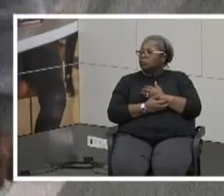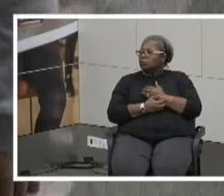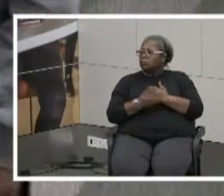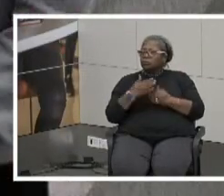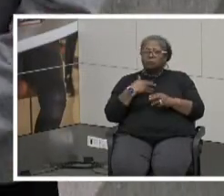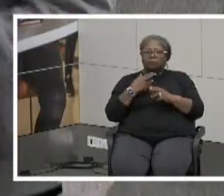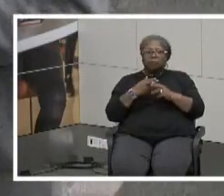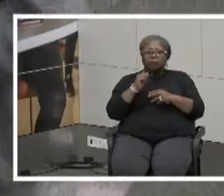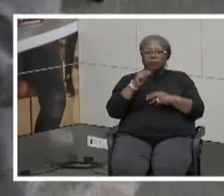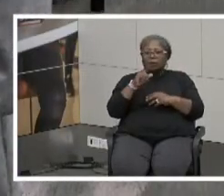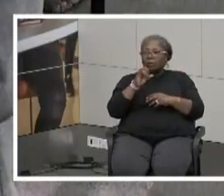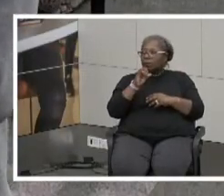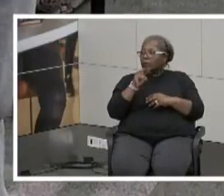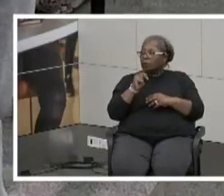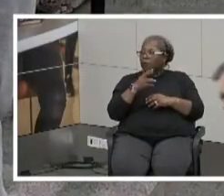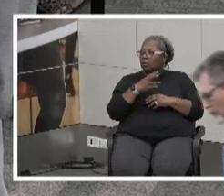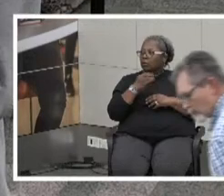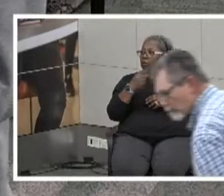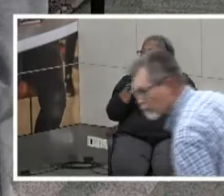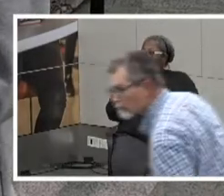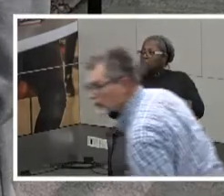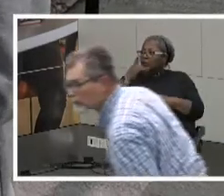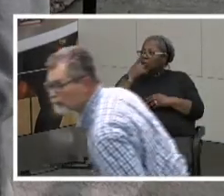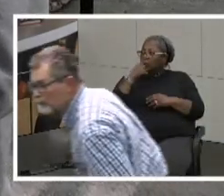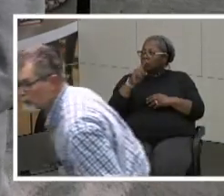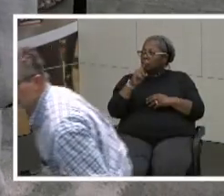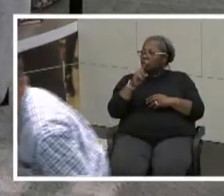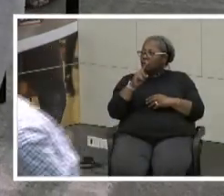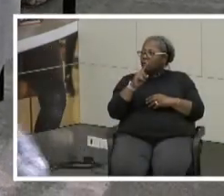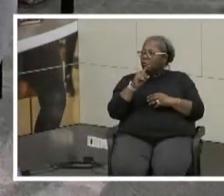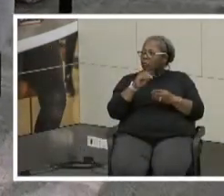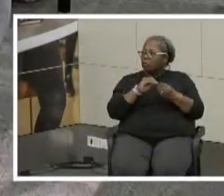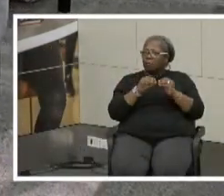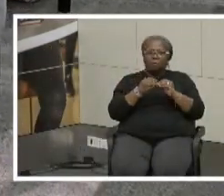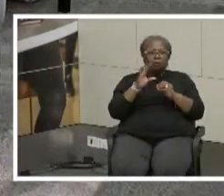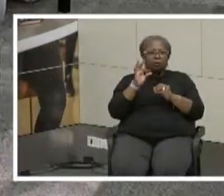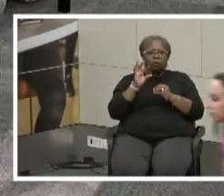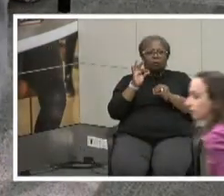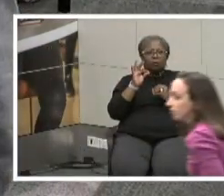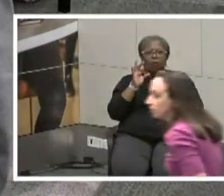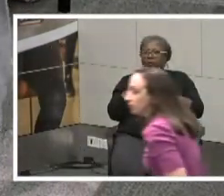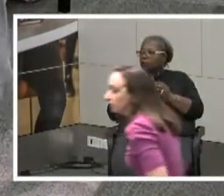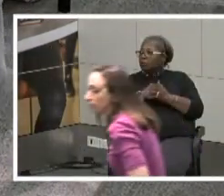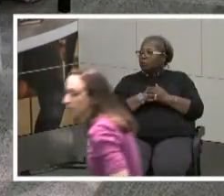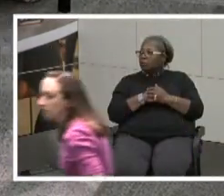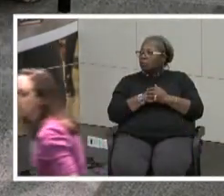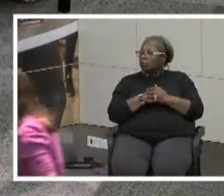is Allison s enova and I speaking on agenda number nine for won